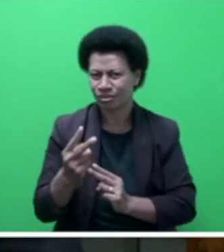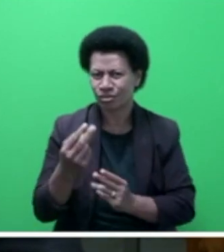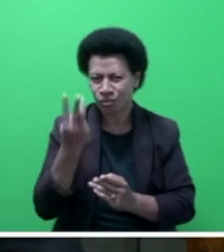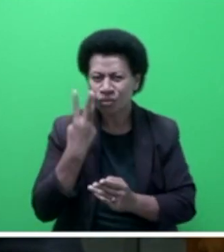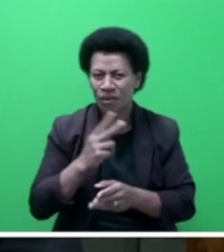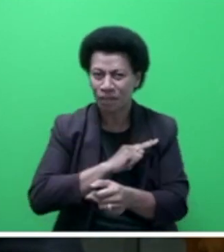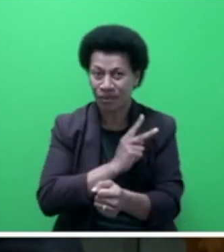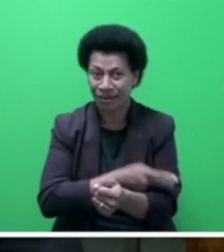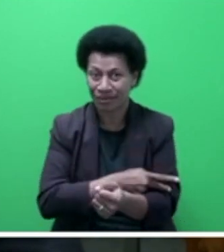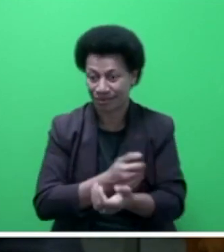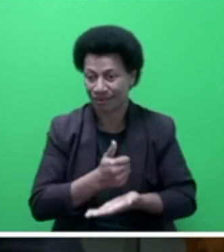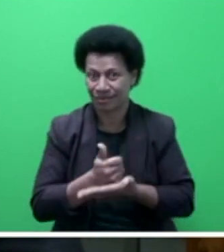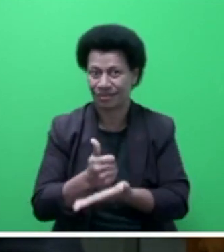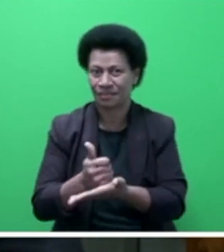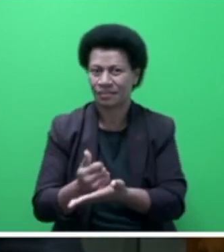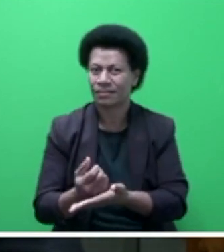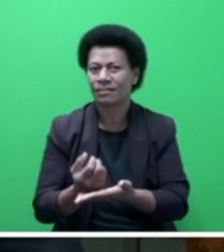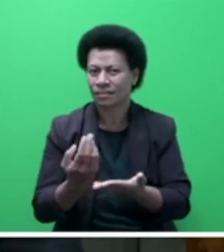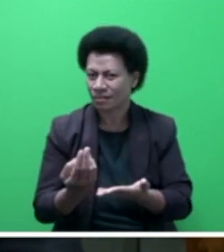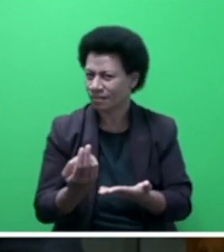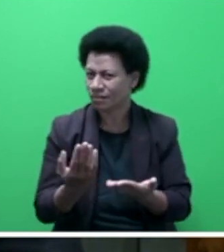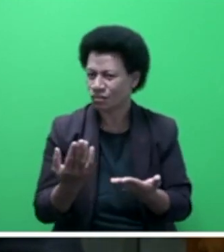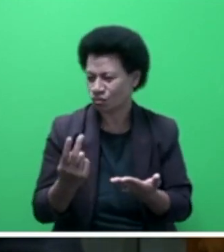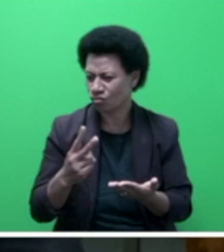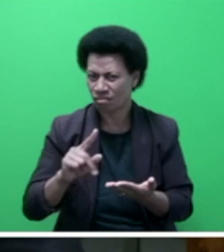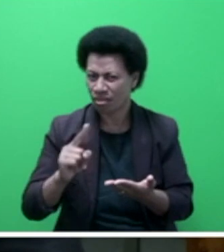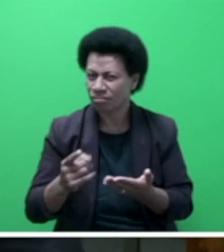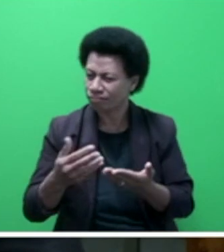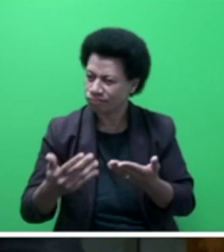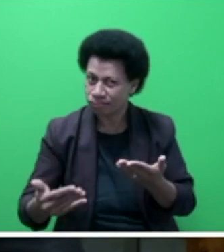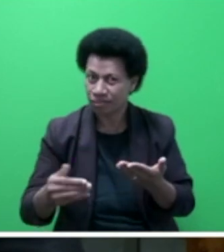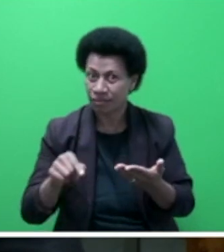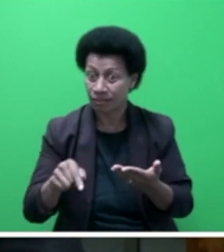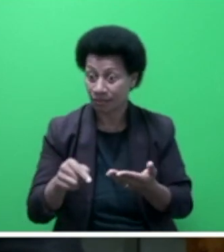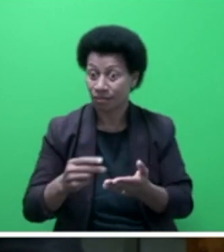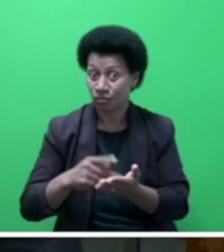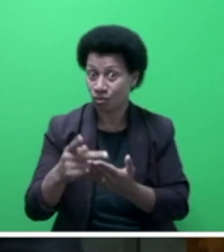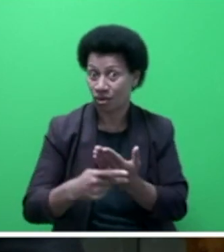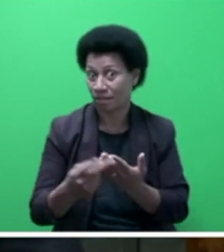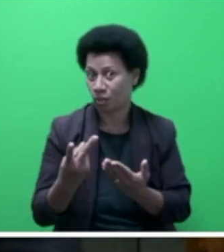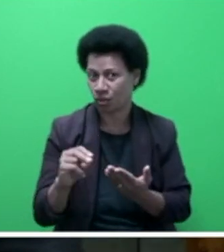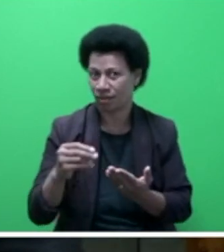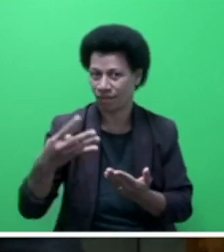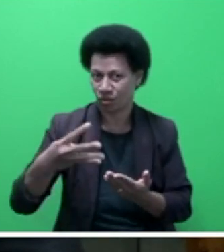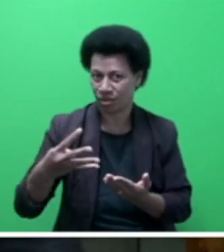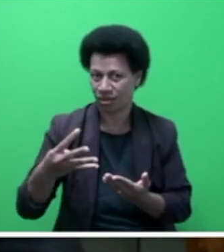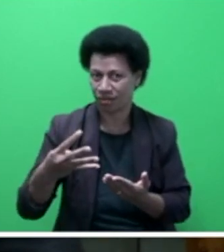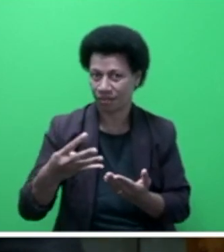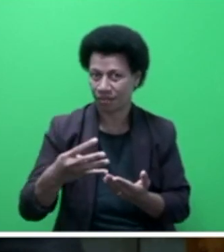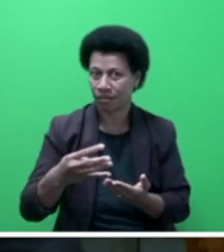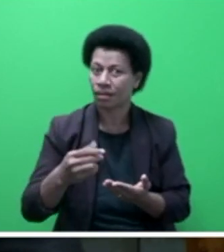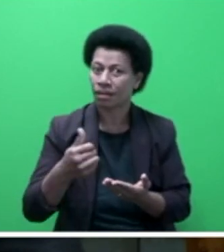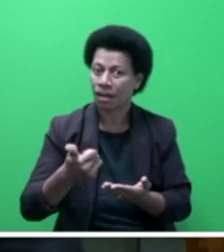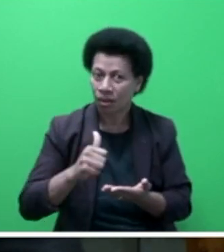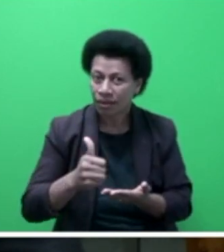assisted 3,279 rural pregnant mothers since the inception of the program in 2014 and has been allocated